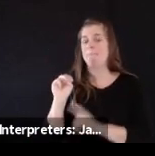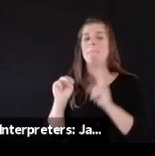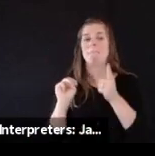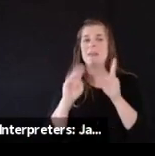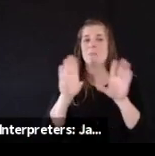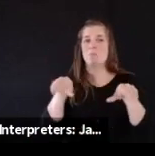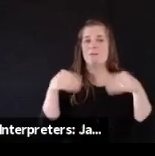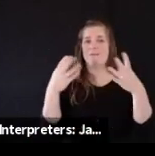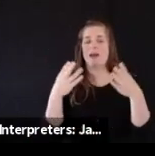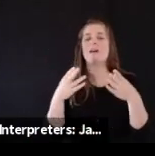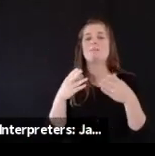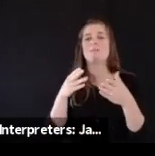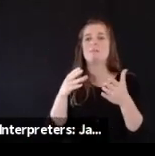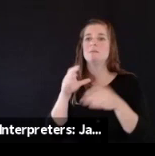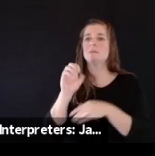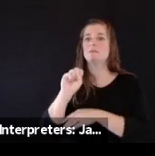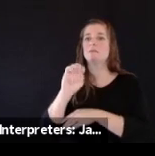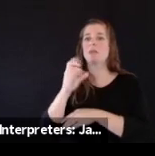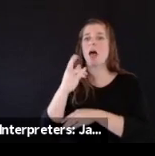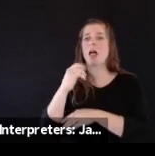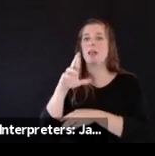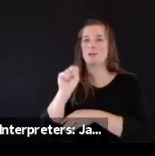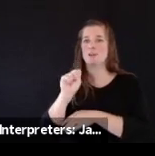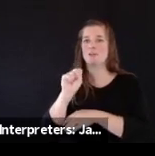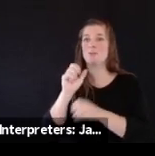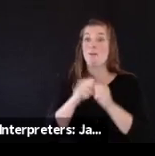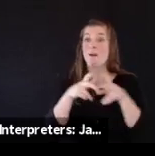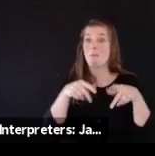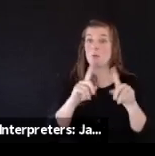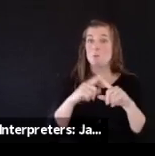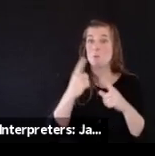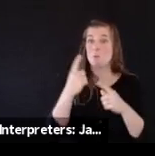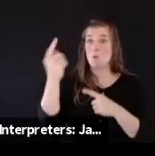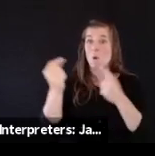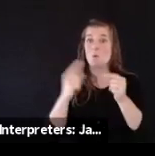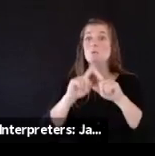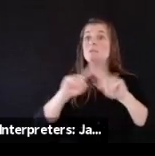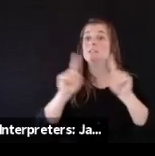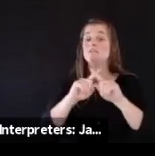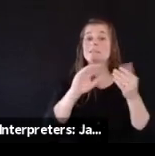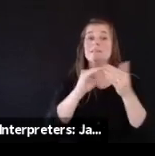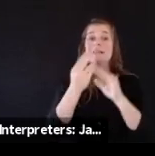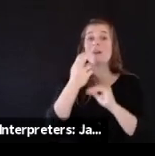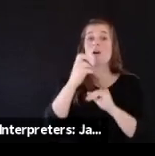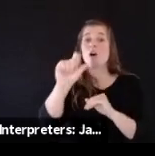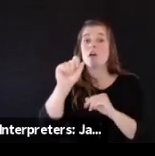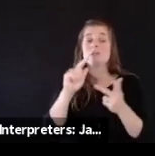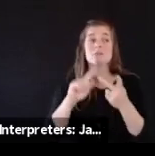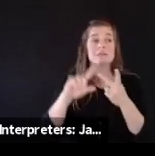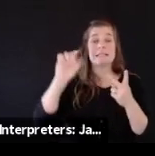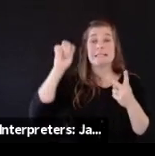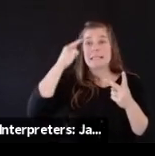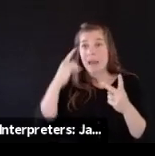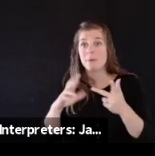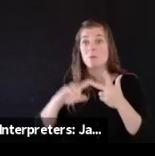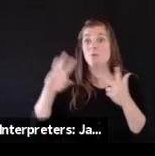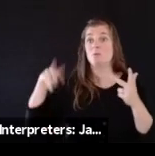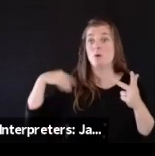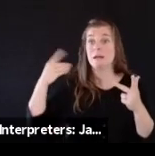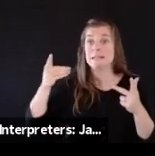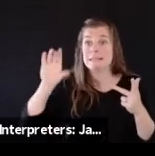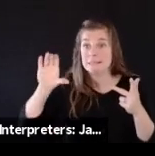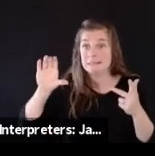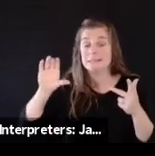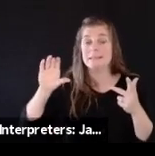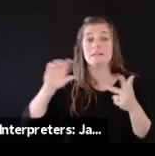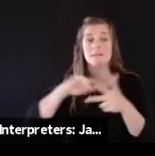with opportunities each year to travel to their local city halls, state capitals, and Washington, D.C. And all of it